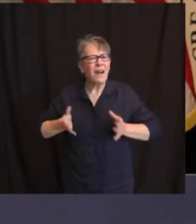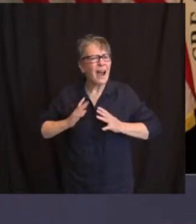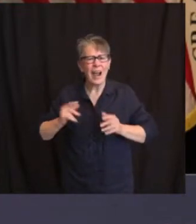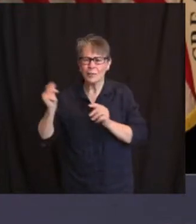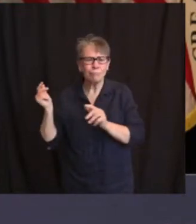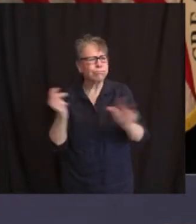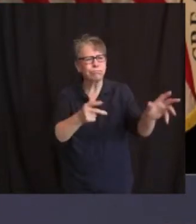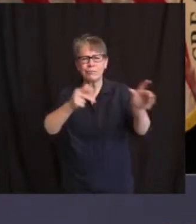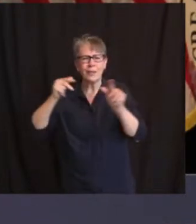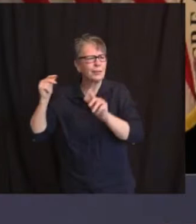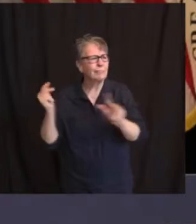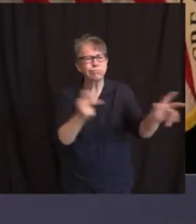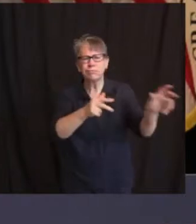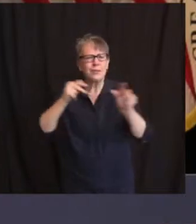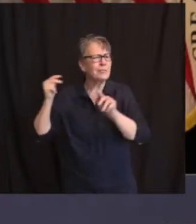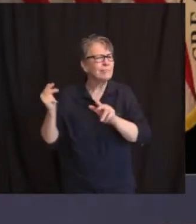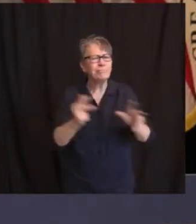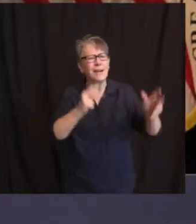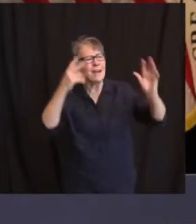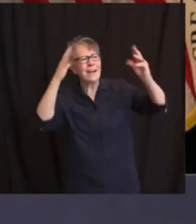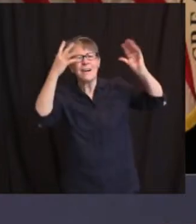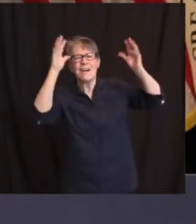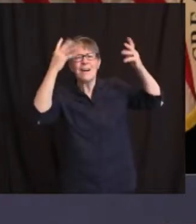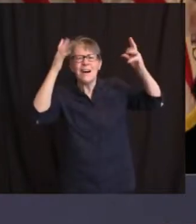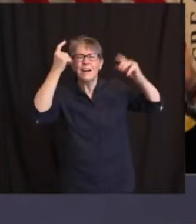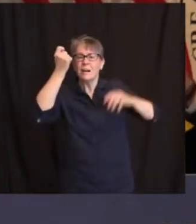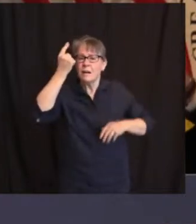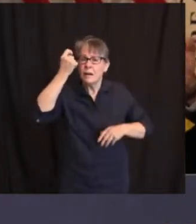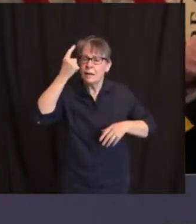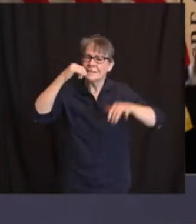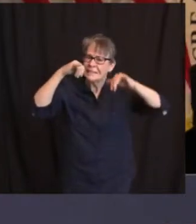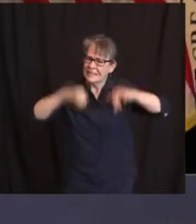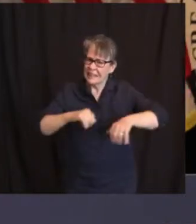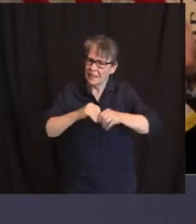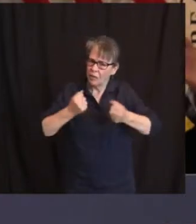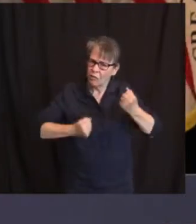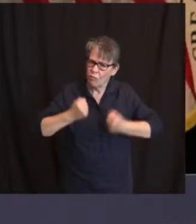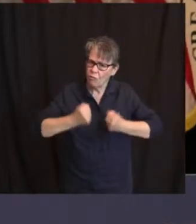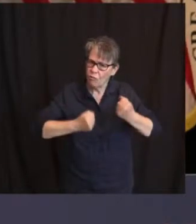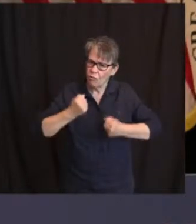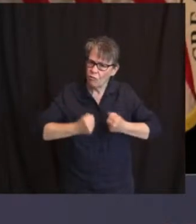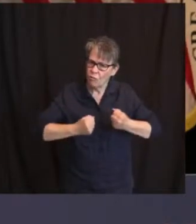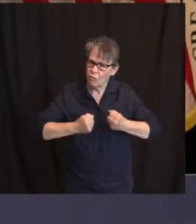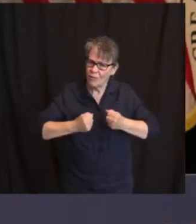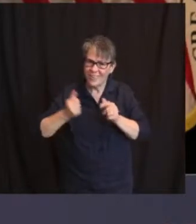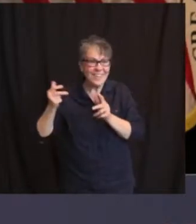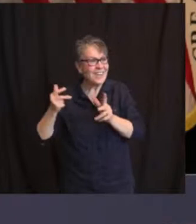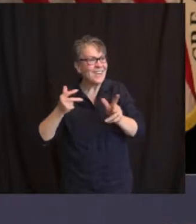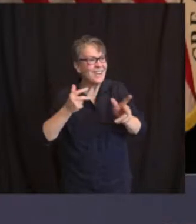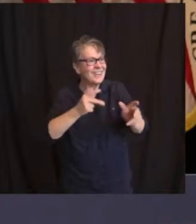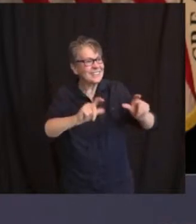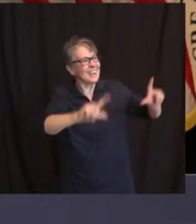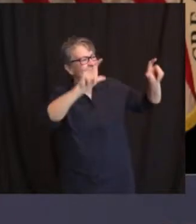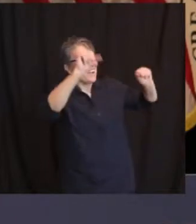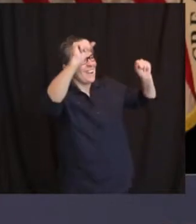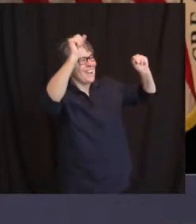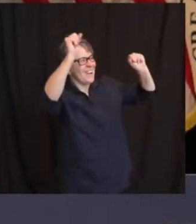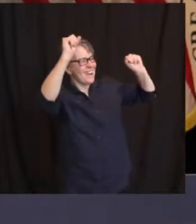say, I got a high school senior who came out to me today, and I would love to be able to say you're all set to be able to